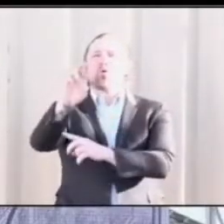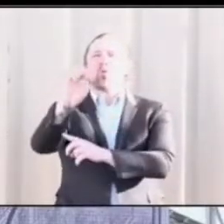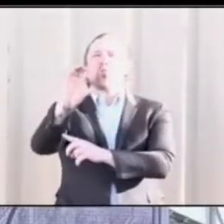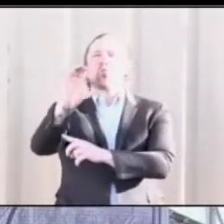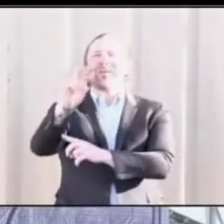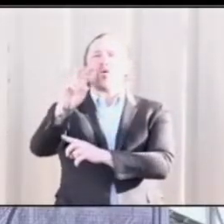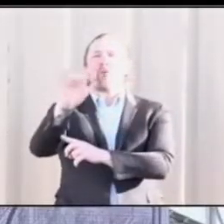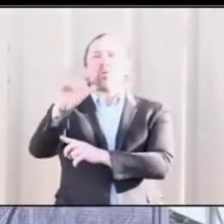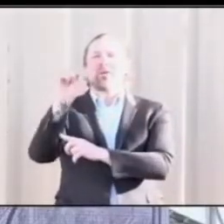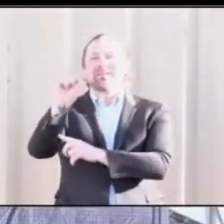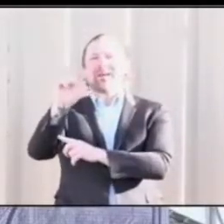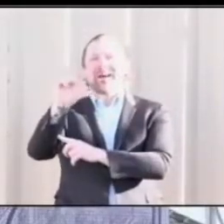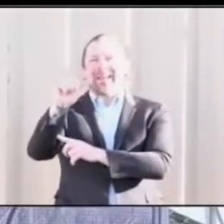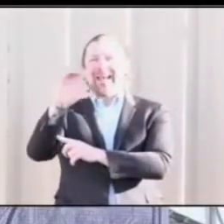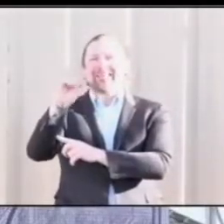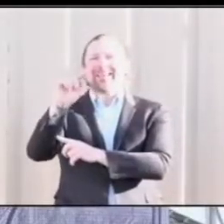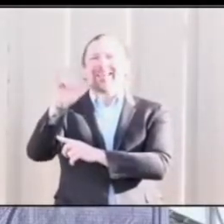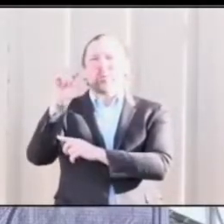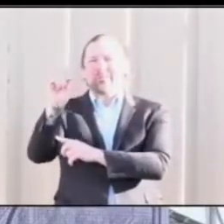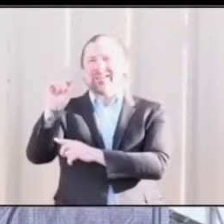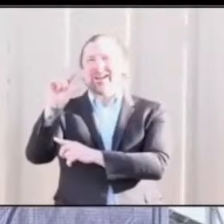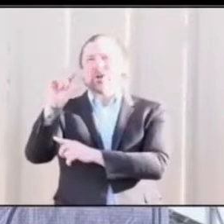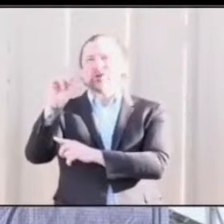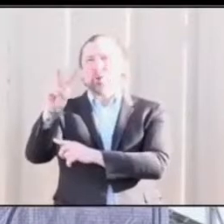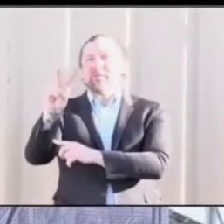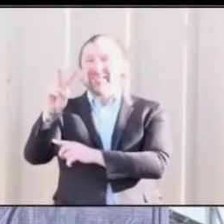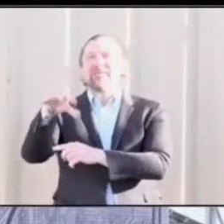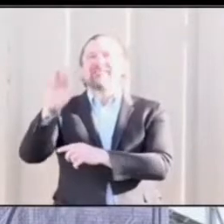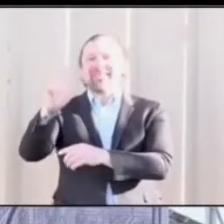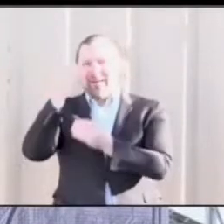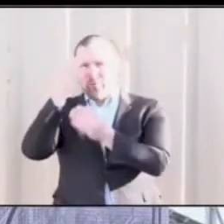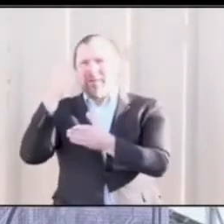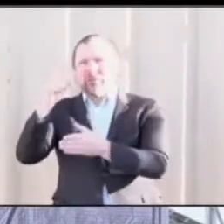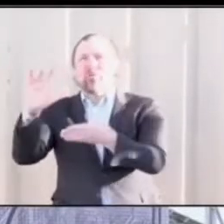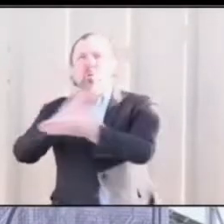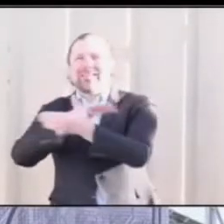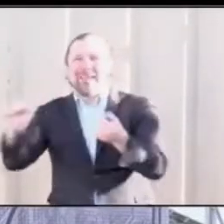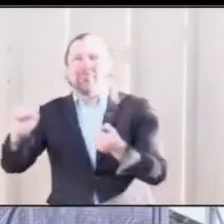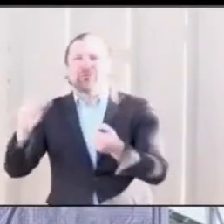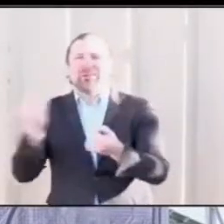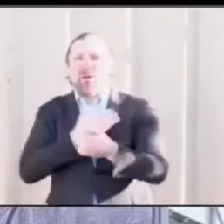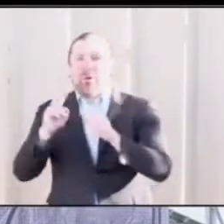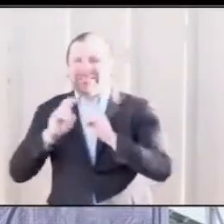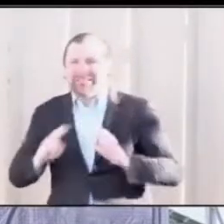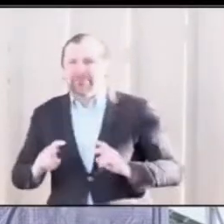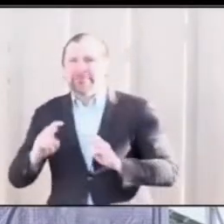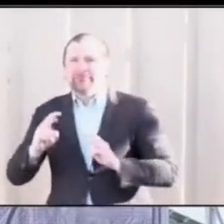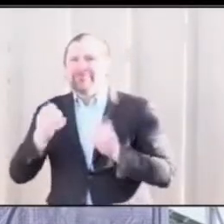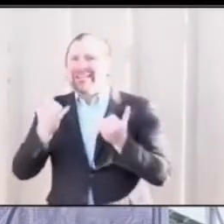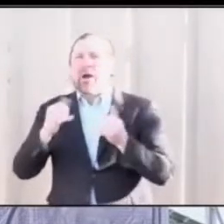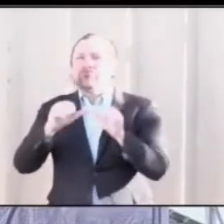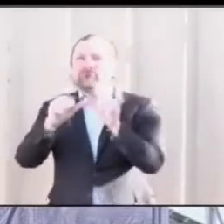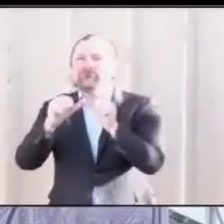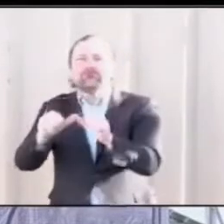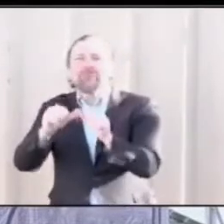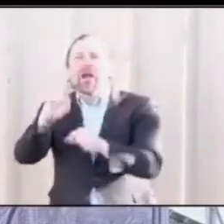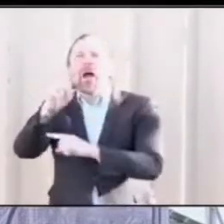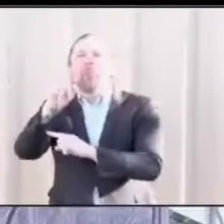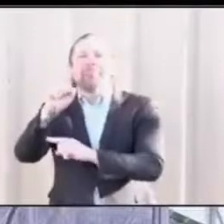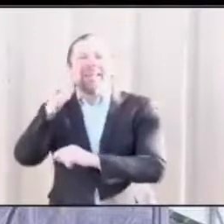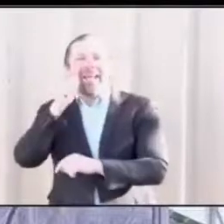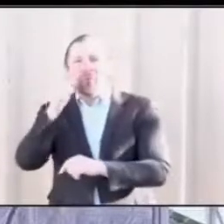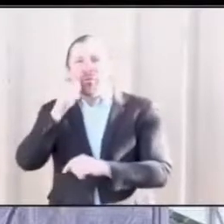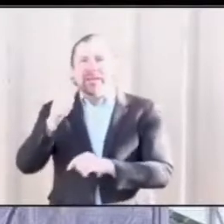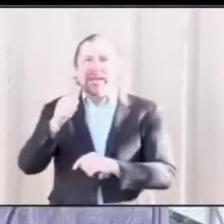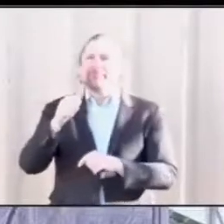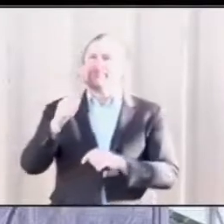recovery.lacounty.gov to view the map showing our current damage assessments. Please note that this information is updated on a